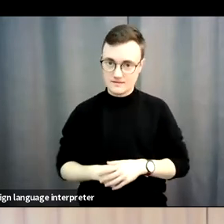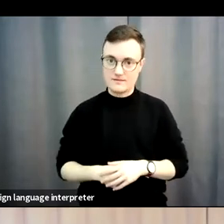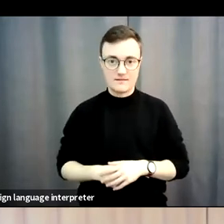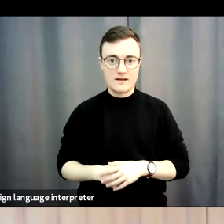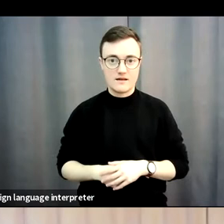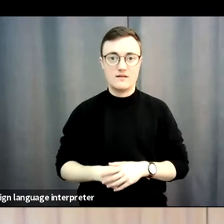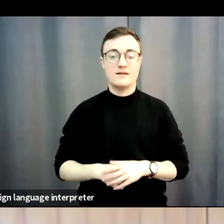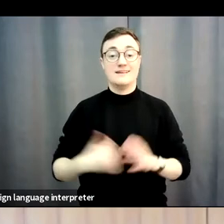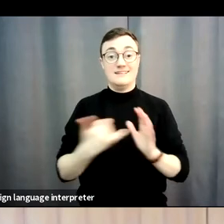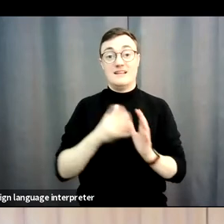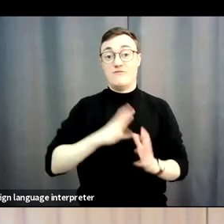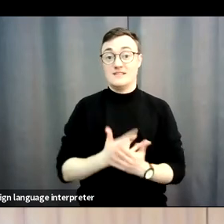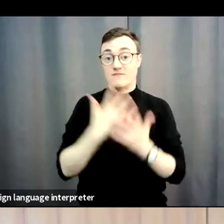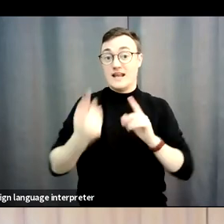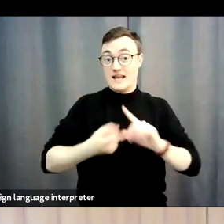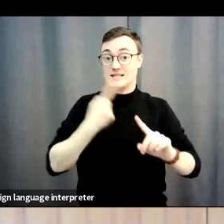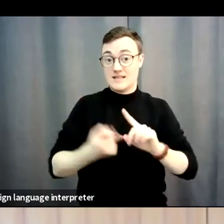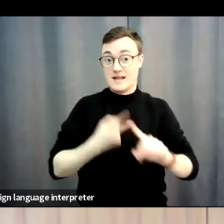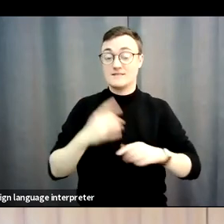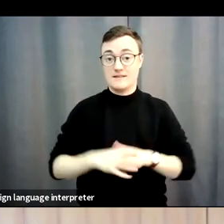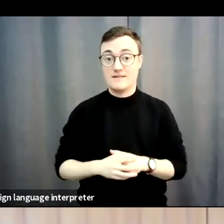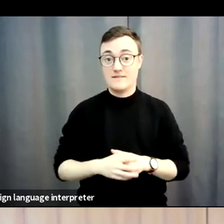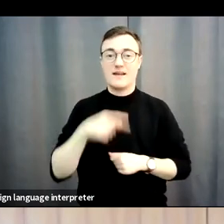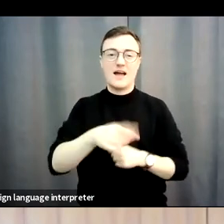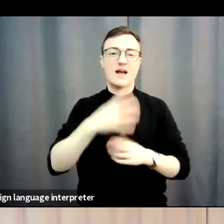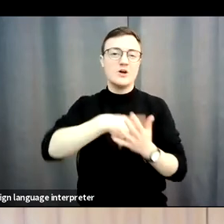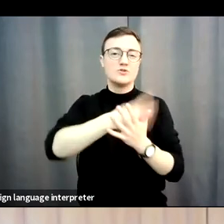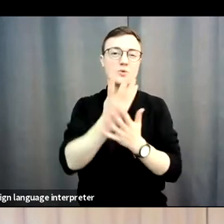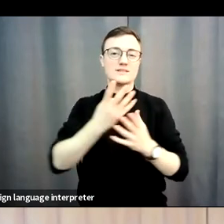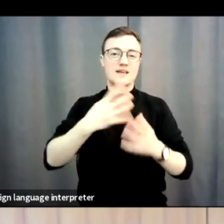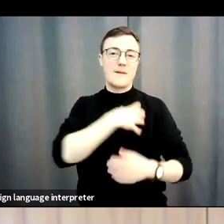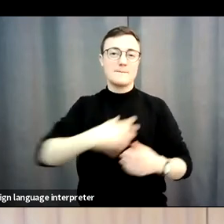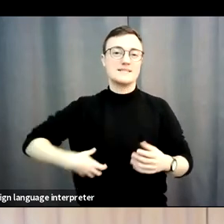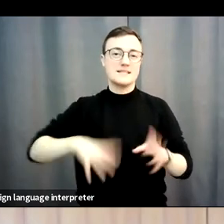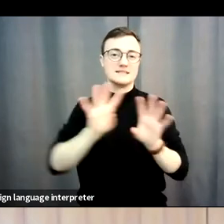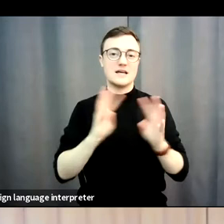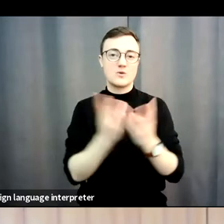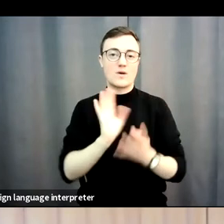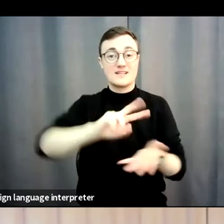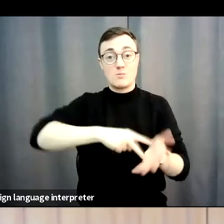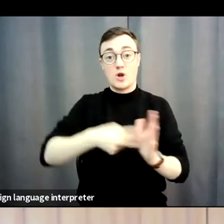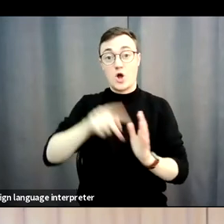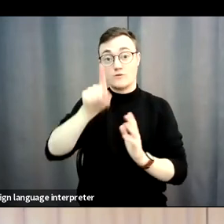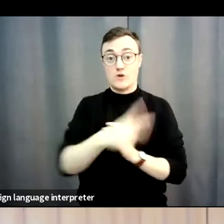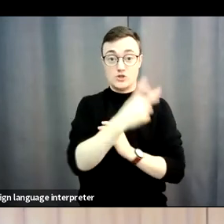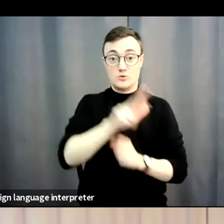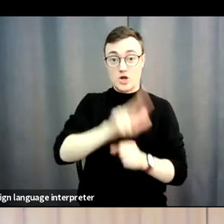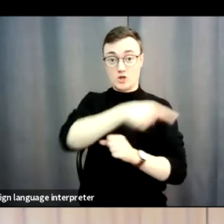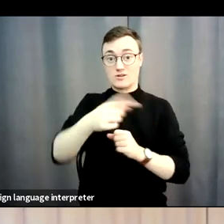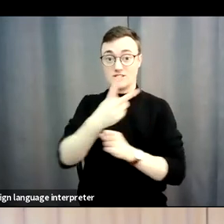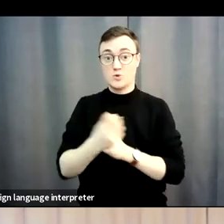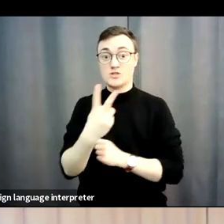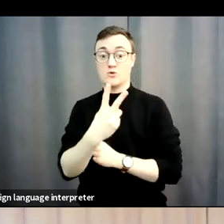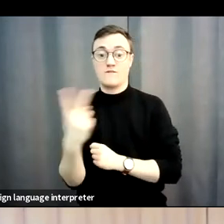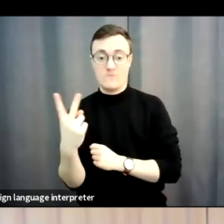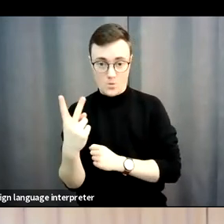initiatives. It belongs to the Nordic Council of Ministers Action Plan for 2018 to 2022. For